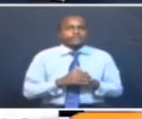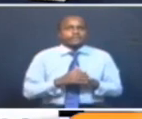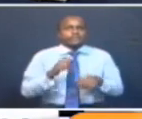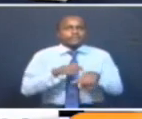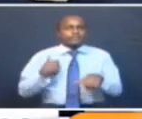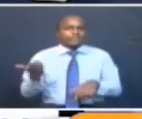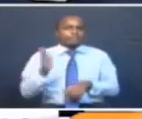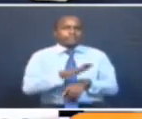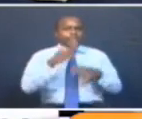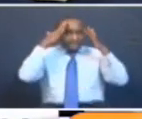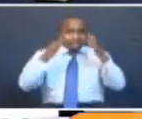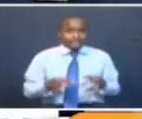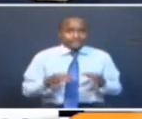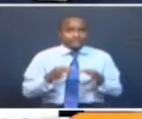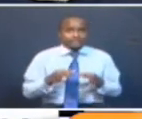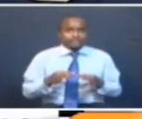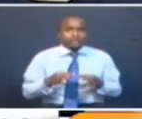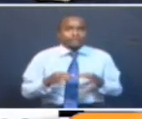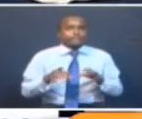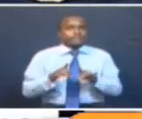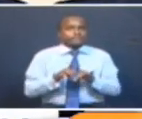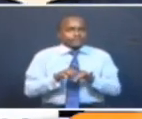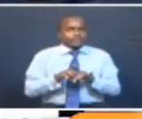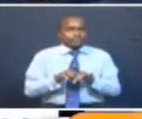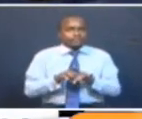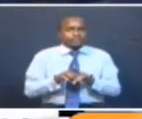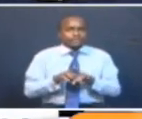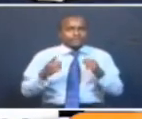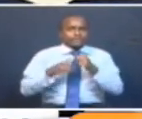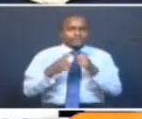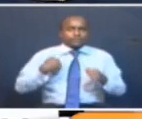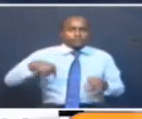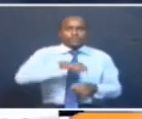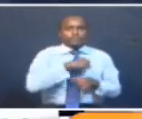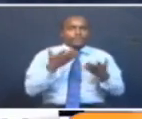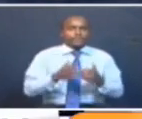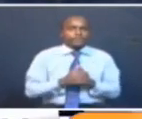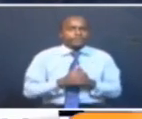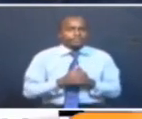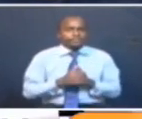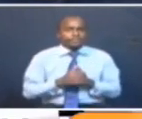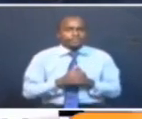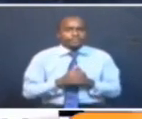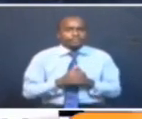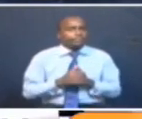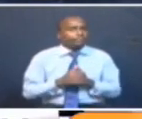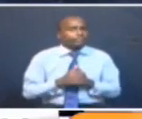you know, we just decided that, asked our parents, all of us, six of us were there, and said, how about having